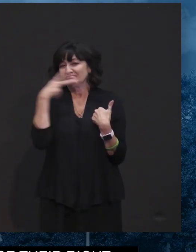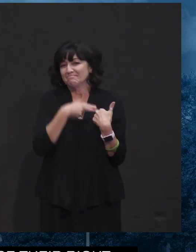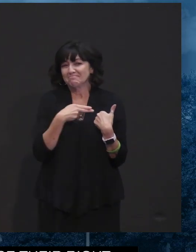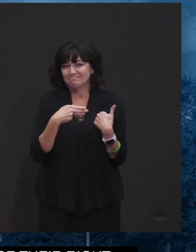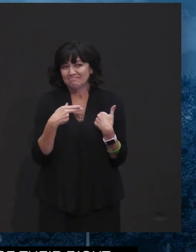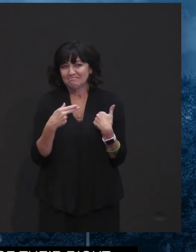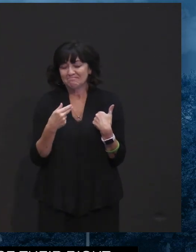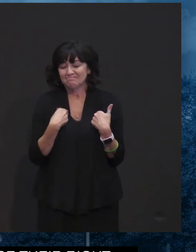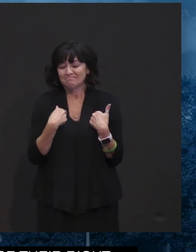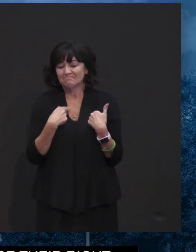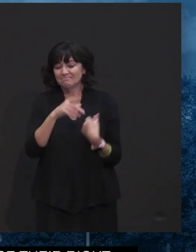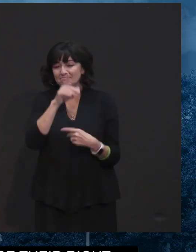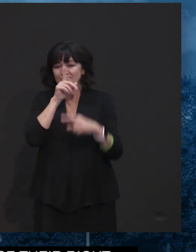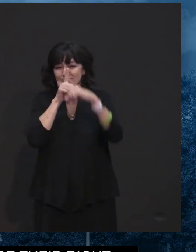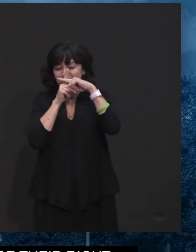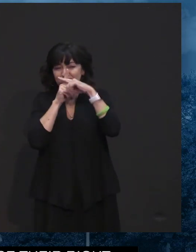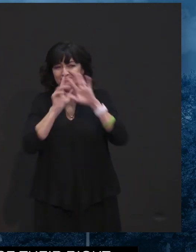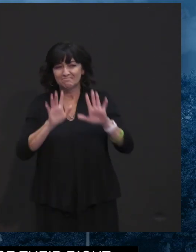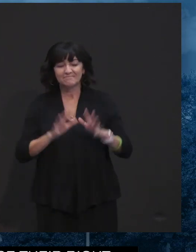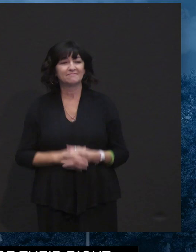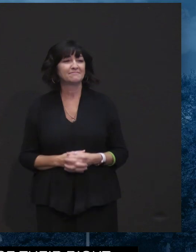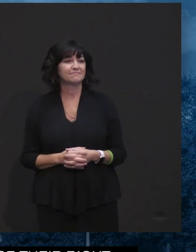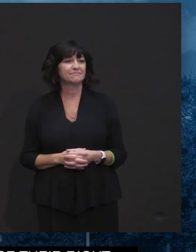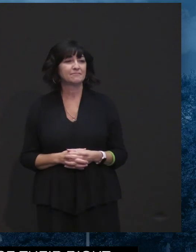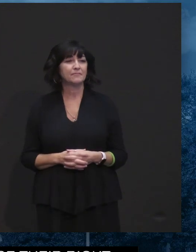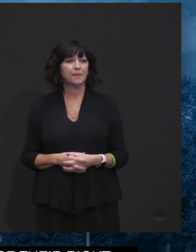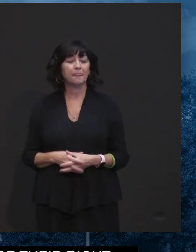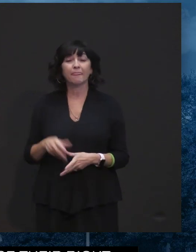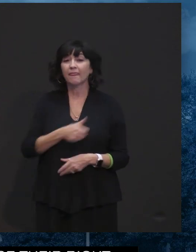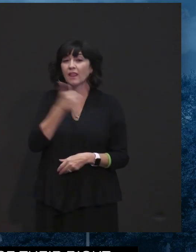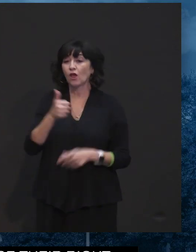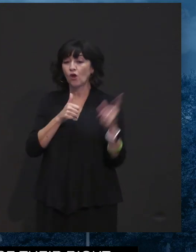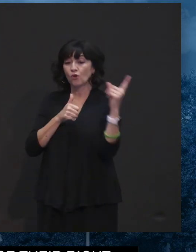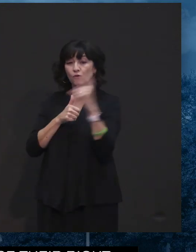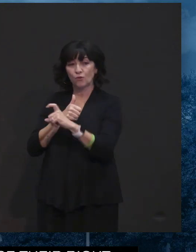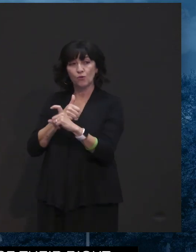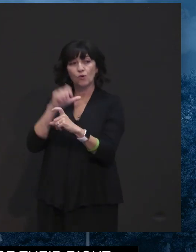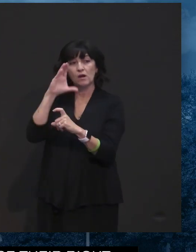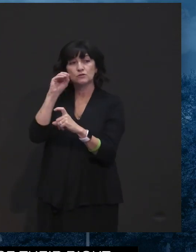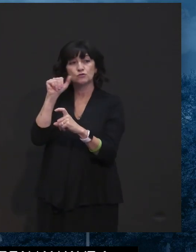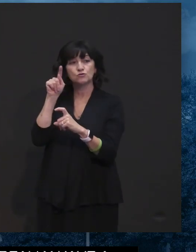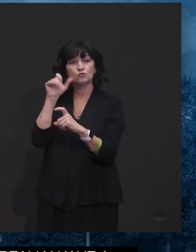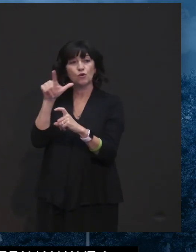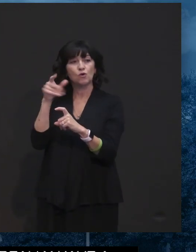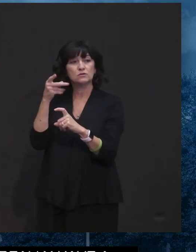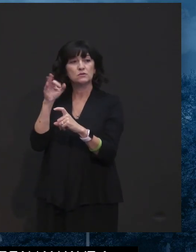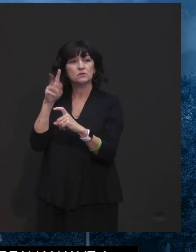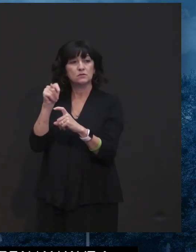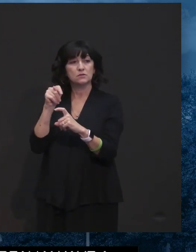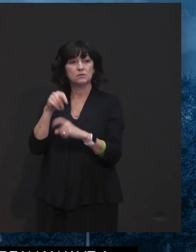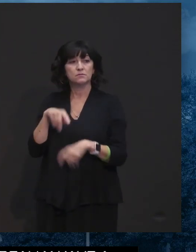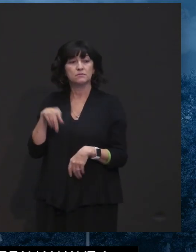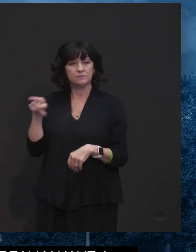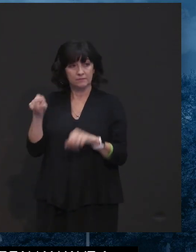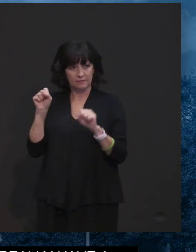It's from Susan Canfora at Coastal Point. Could you comment on the passing of former Delaware Elections Commissioner Elaine